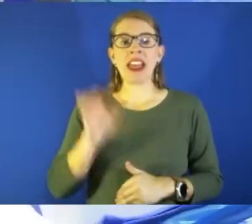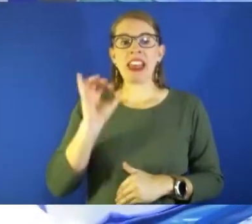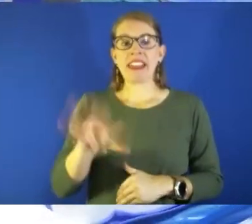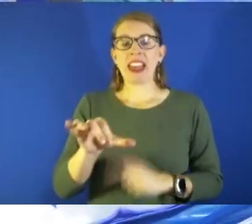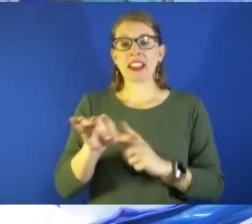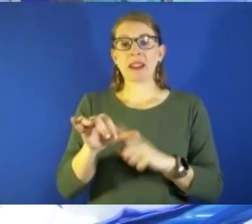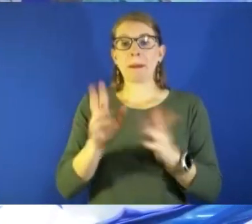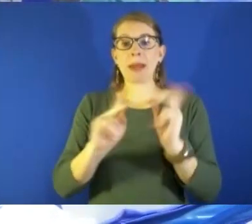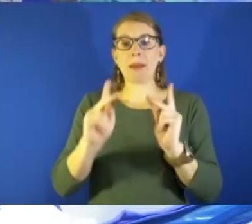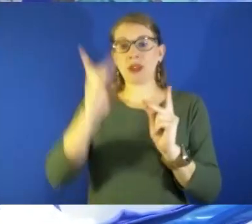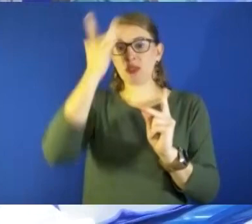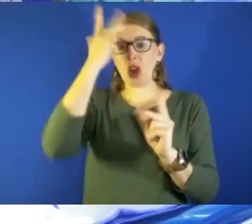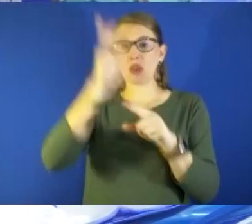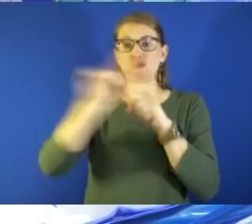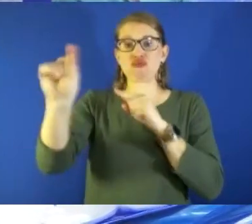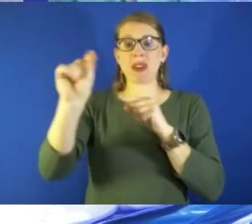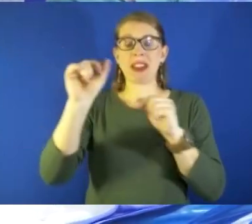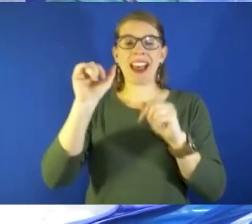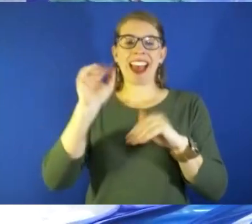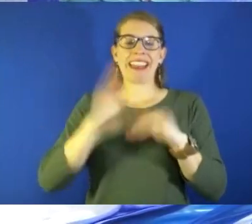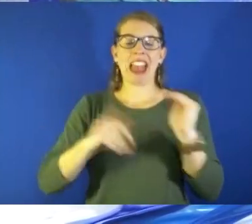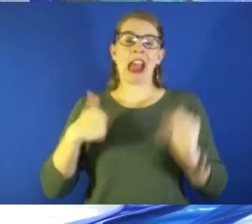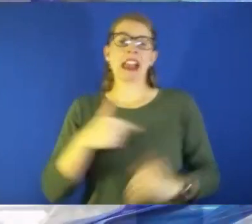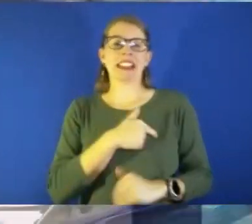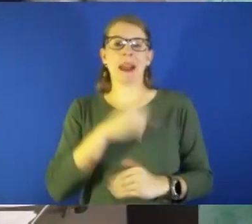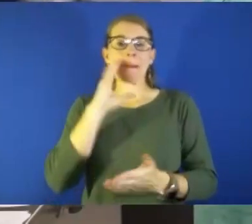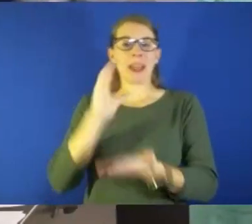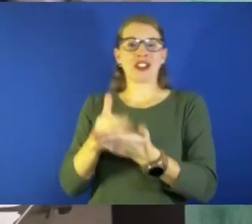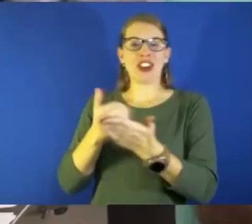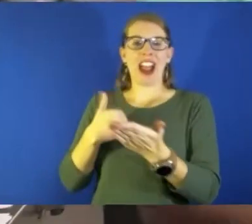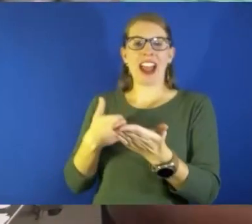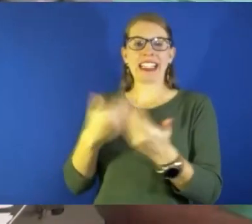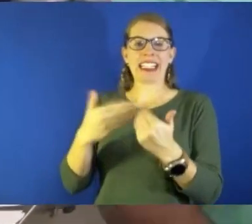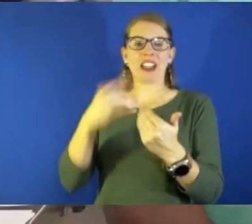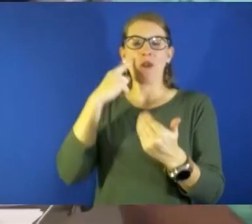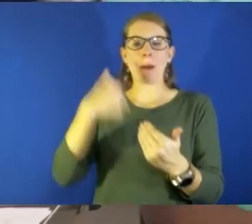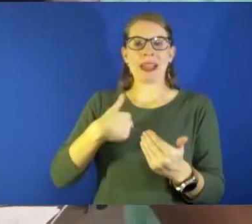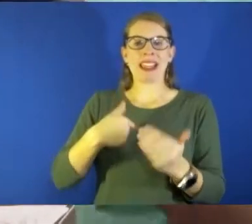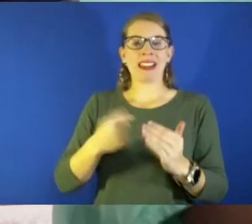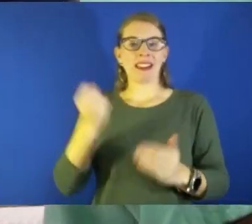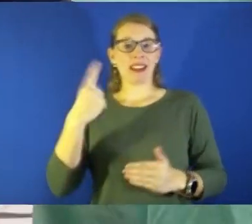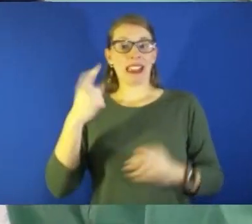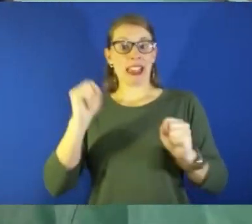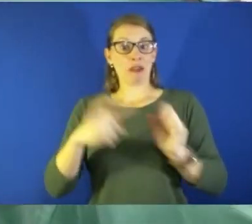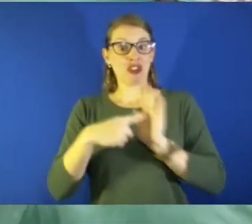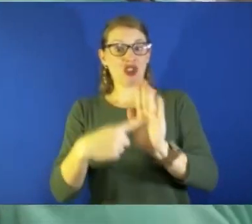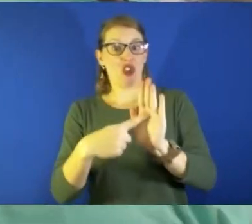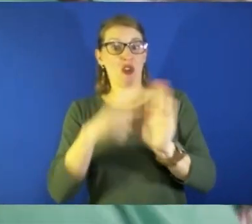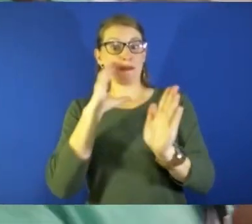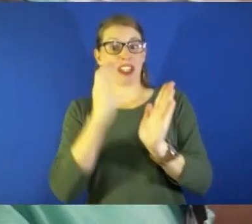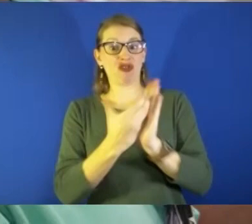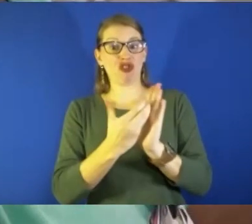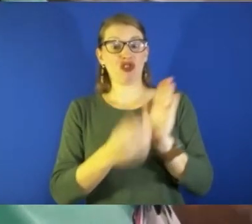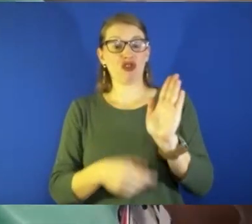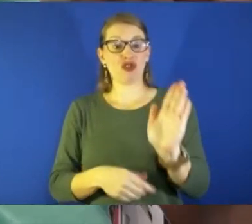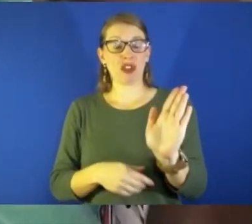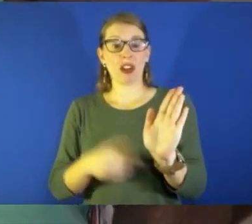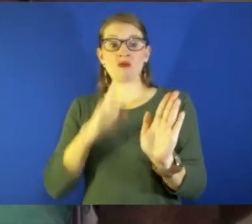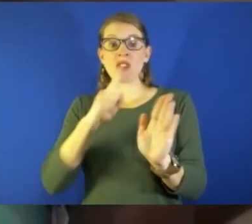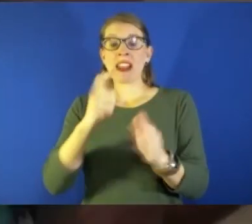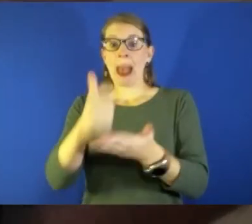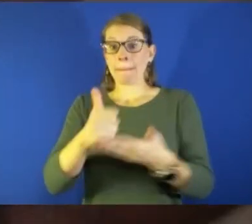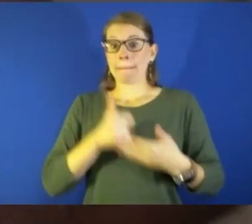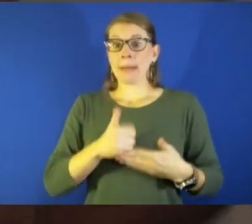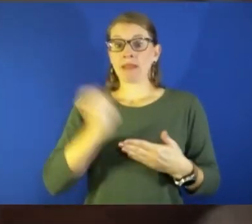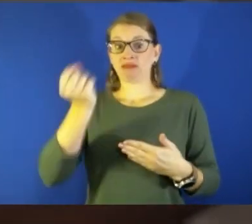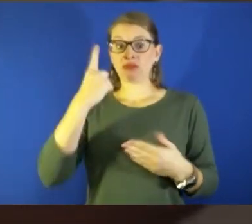have a picture that was very easy for me to understand, and I want to see if we can show our audience that, because this really helped me. So